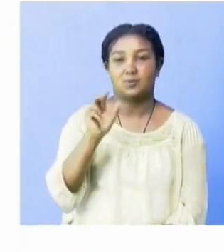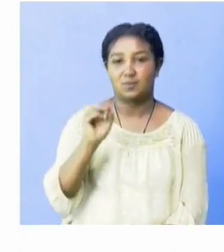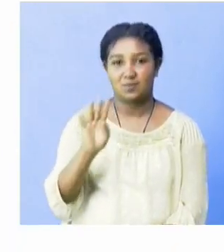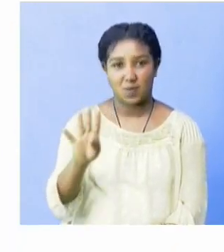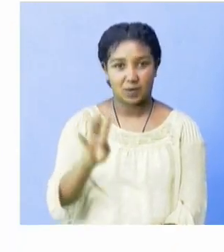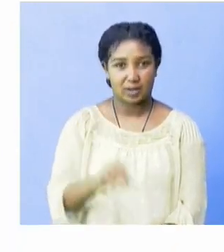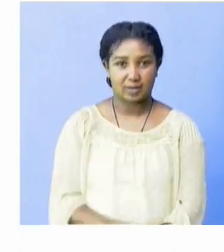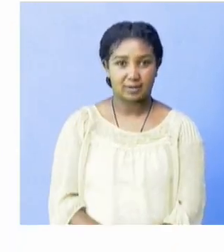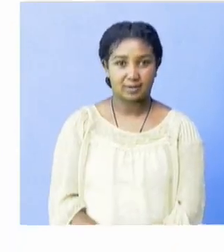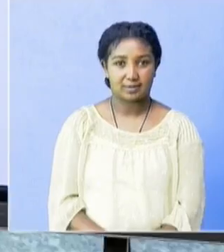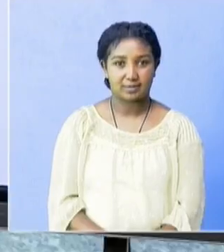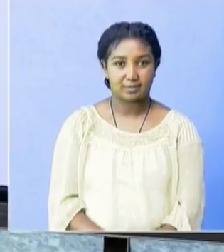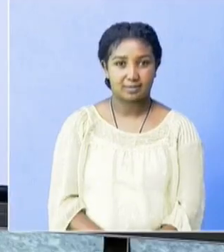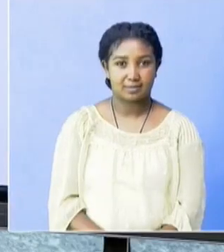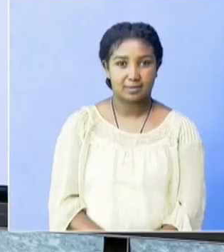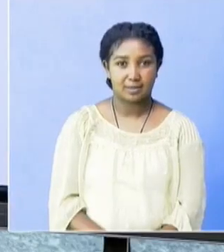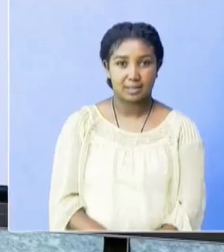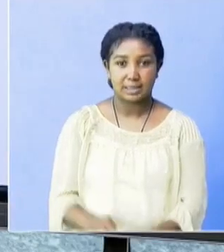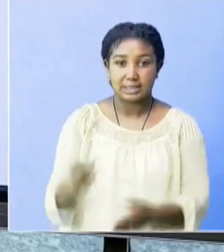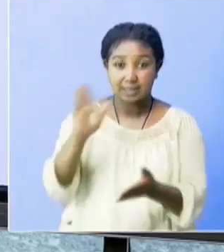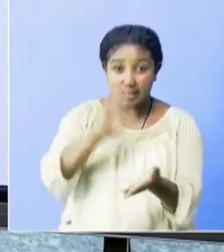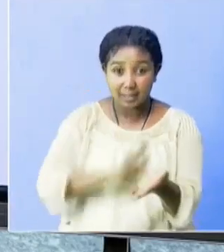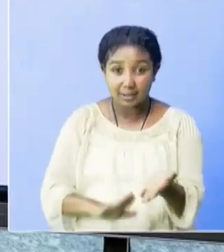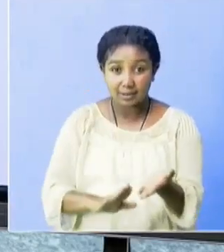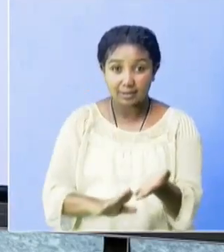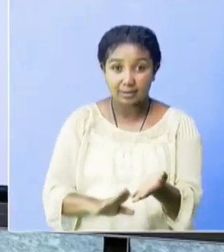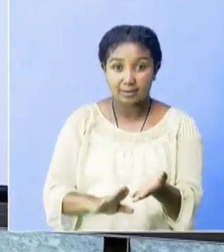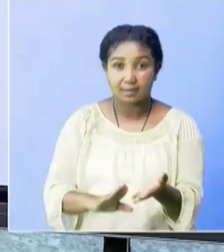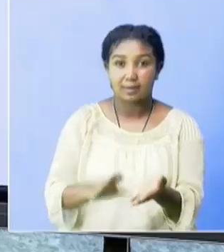1934. His date of birth is